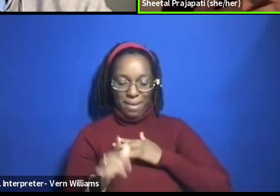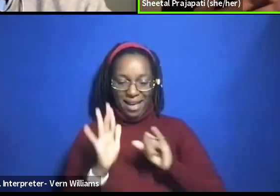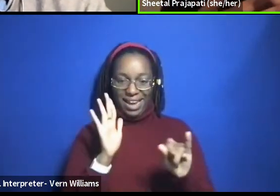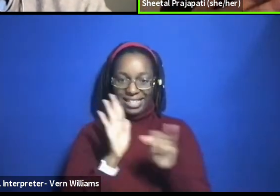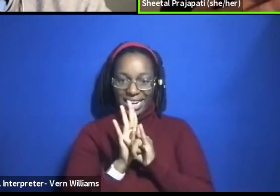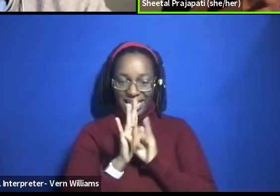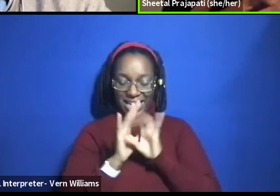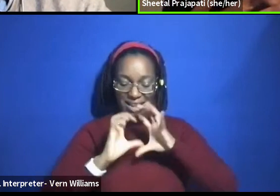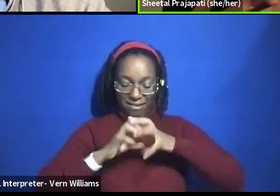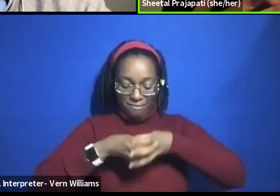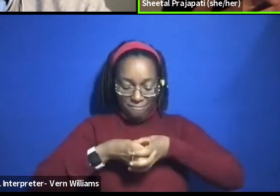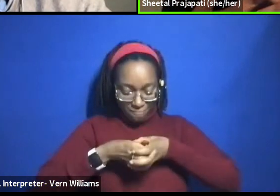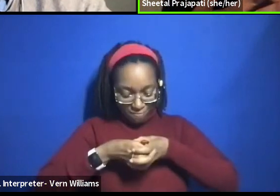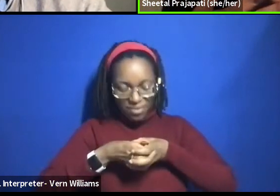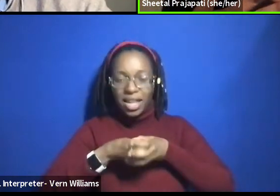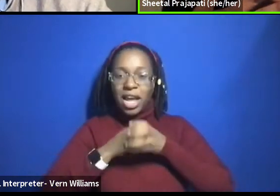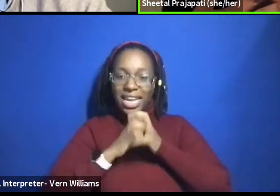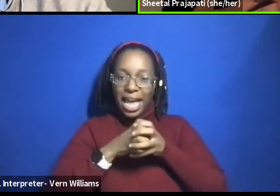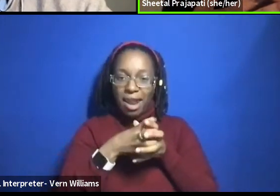combination with each other in new ways